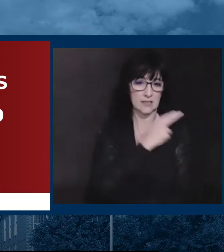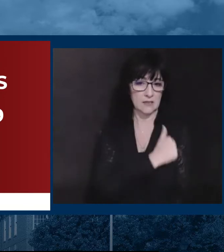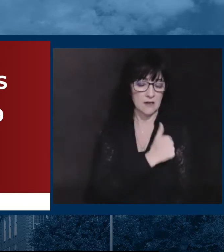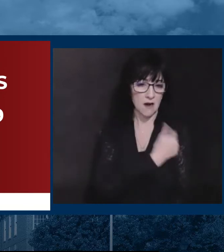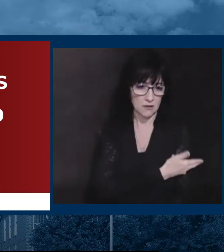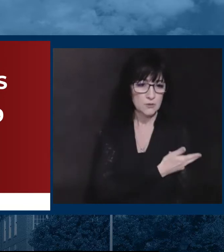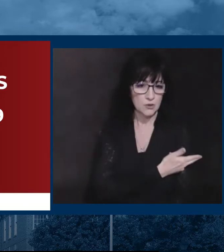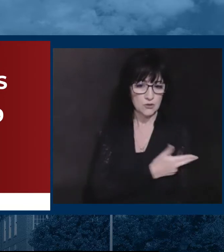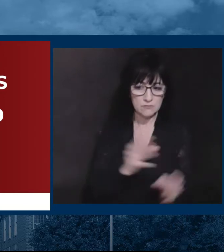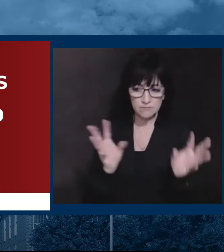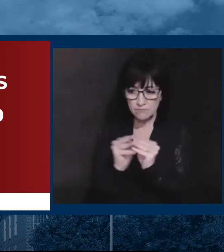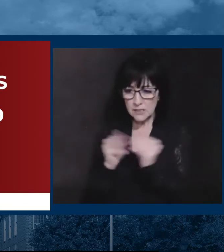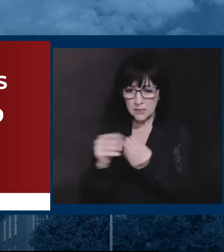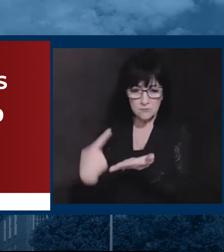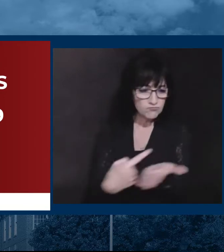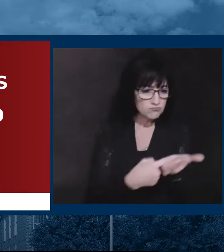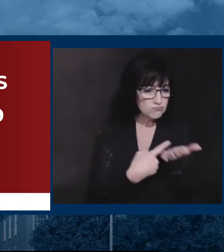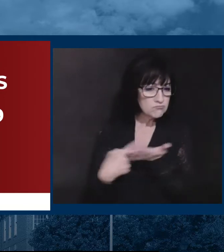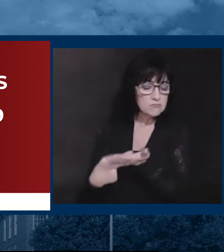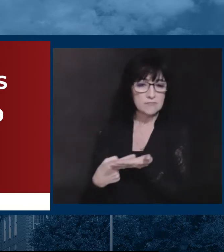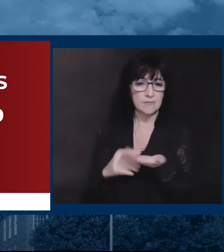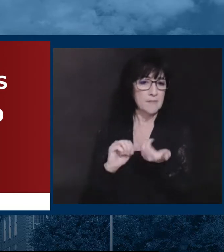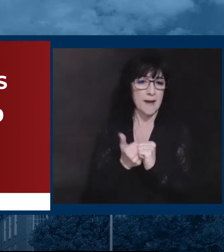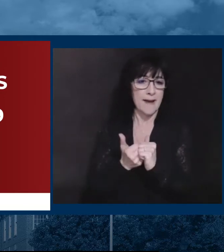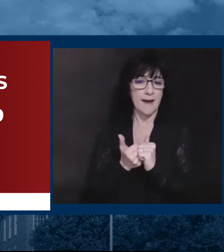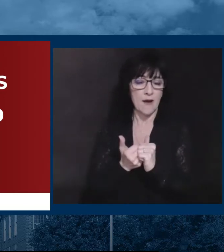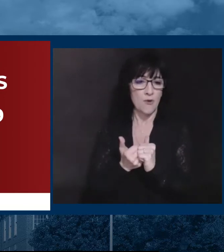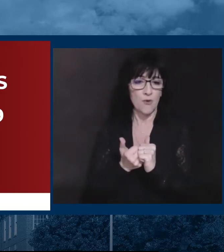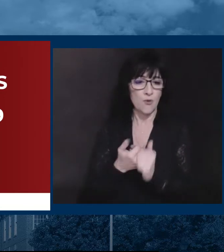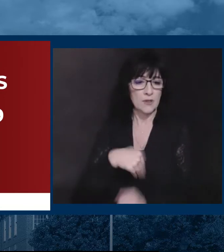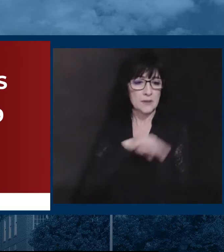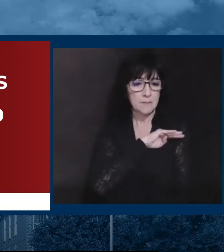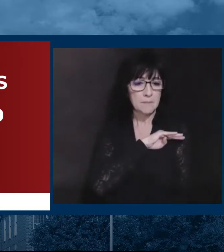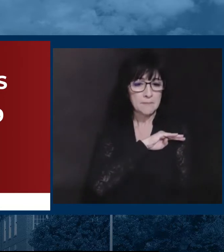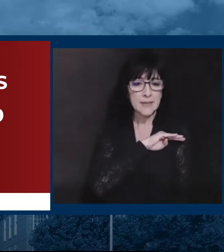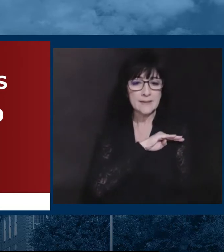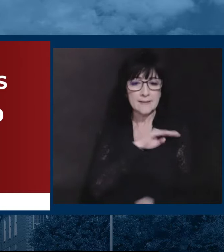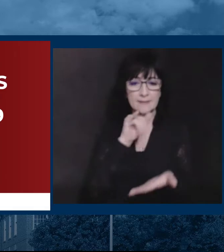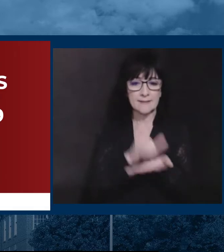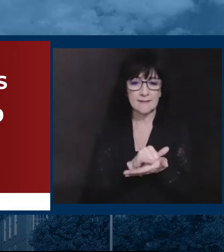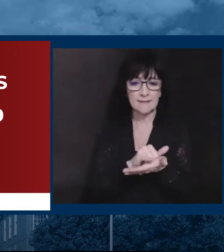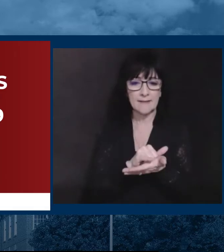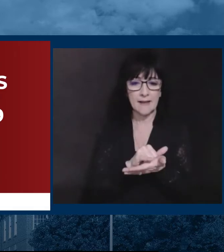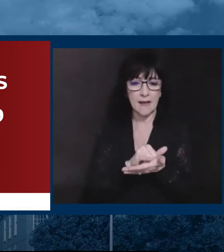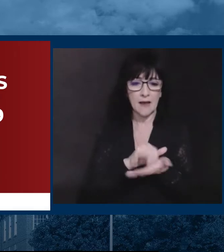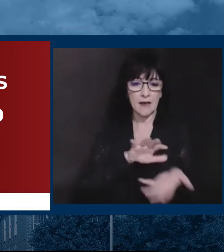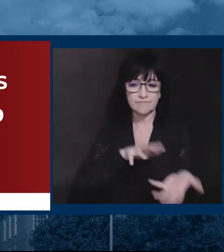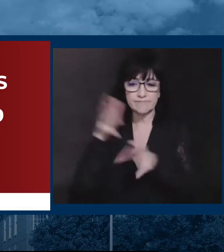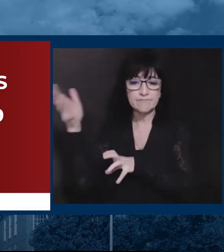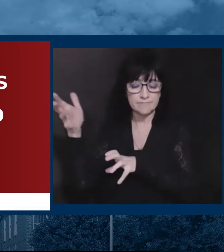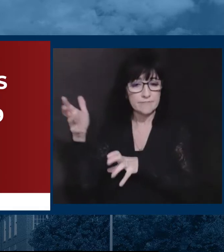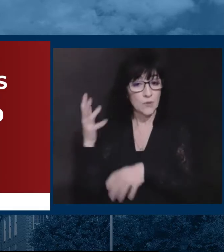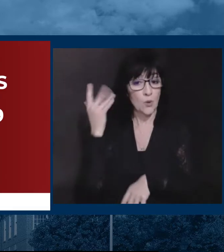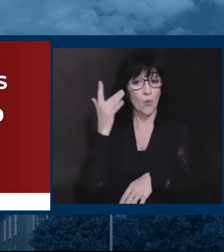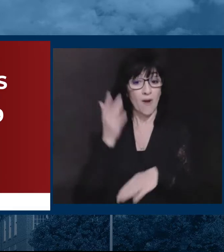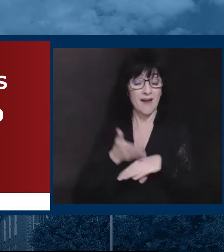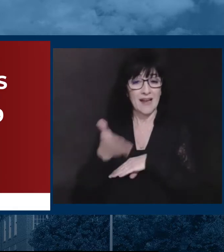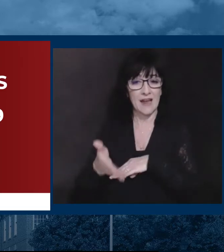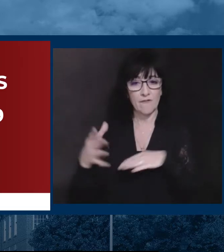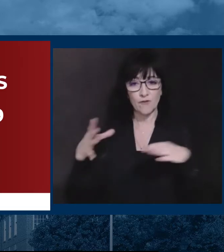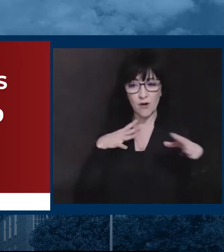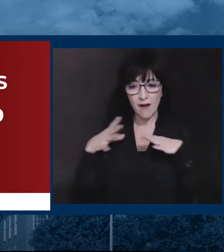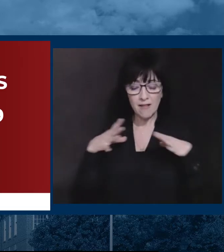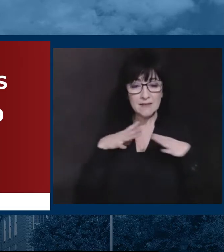meet and treat patients today, meeting that post-holiday surge from Thanksgiving and the